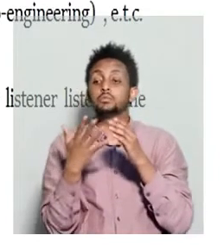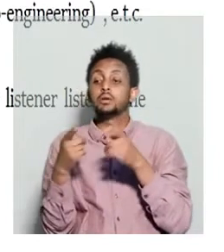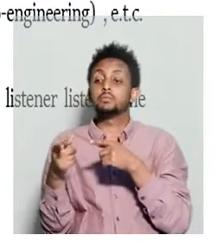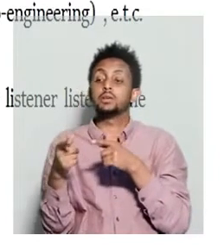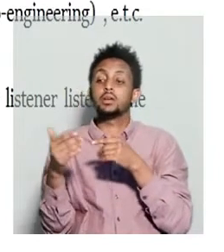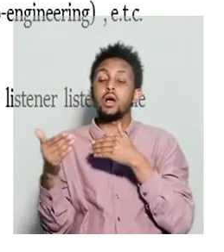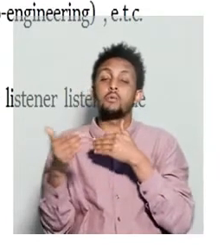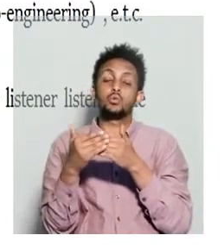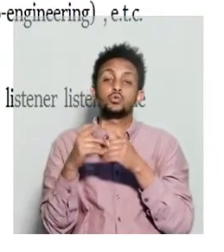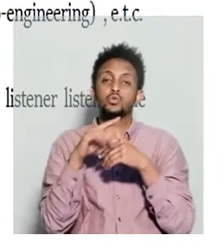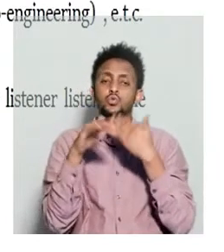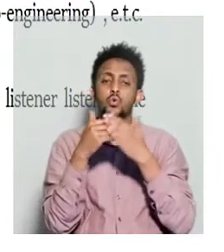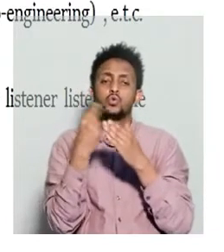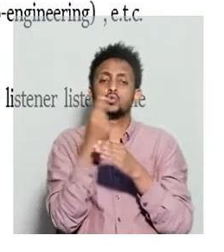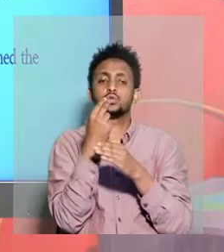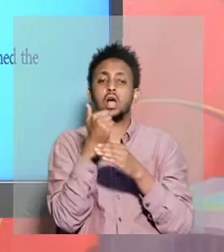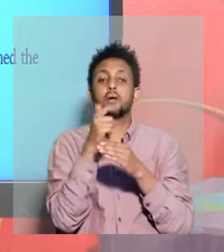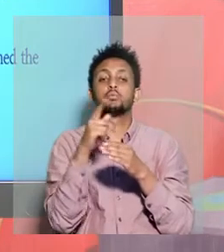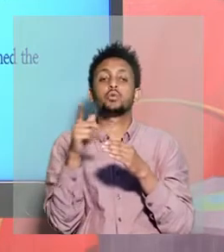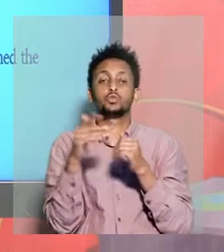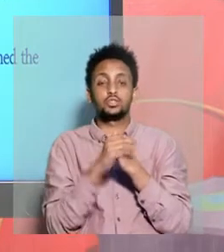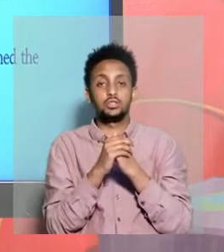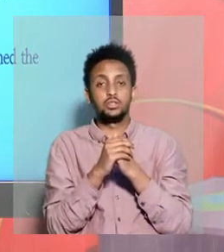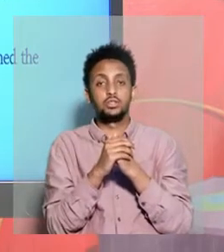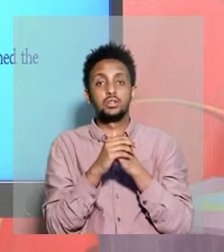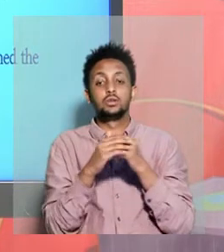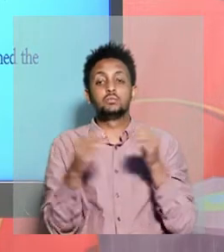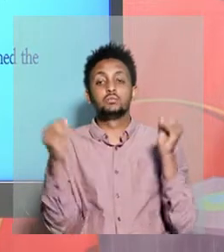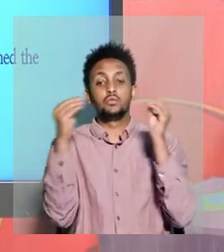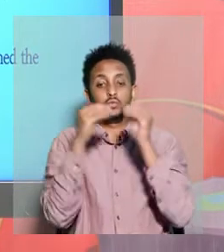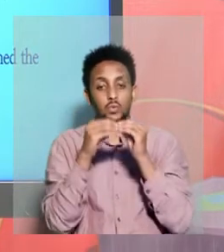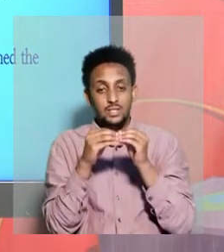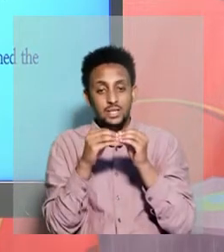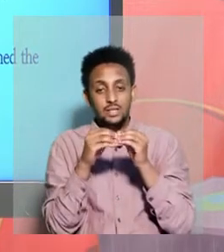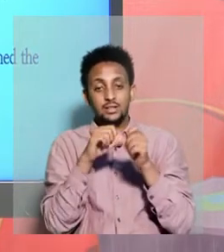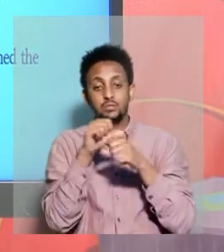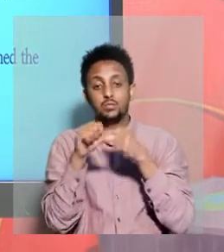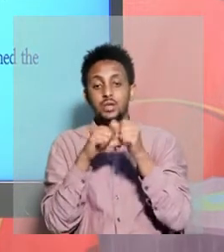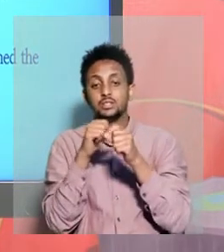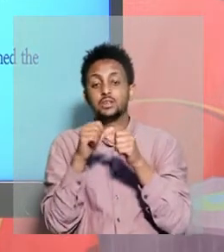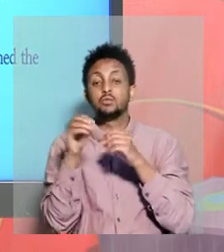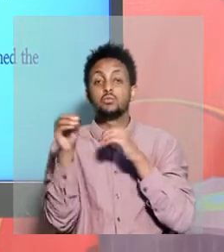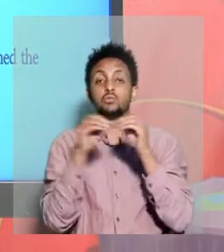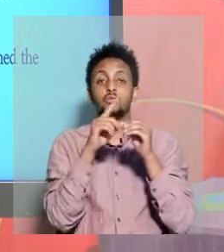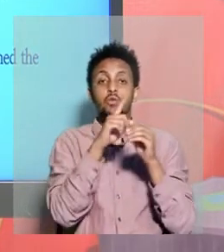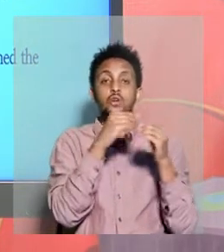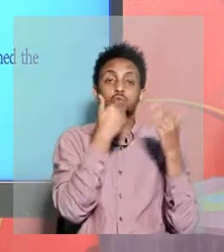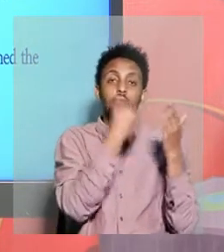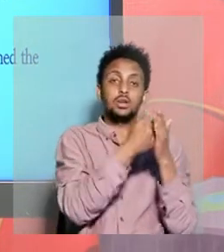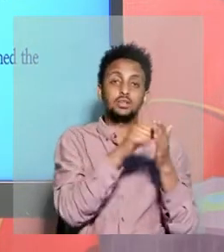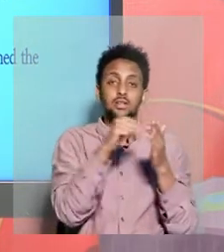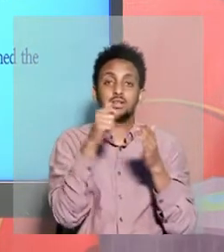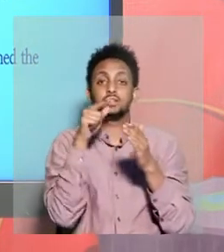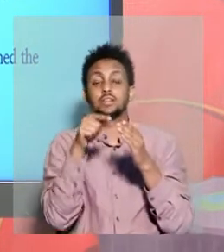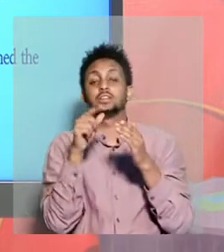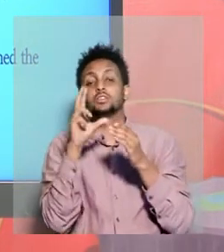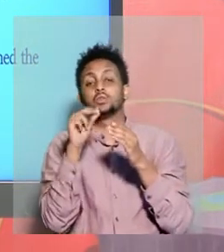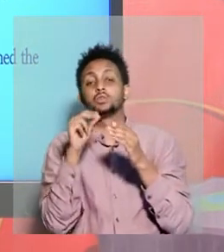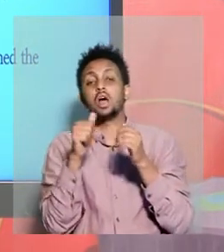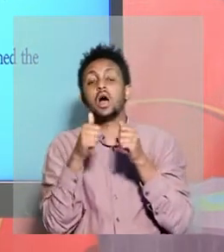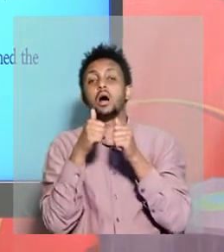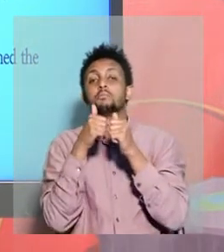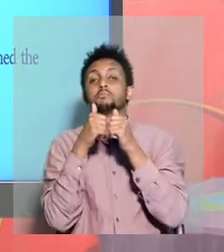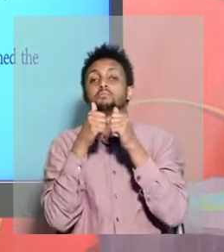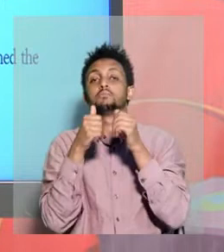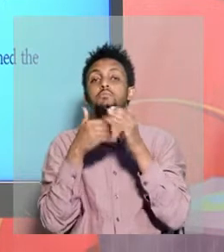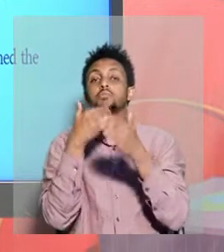be approaching. This all is known to be approaching. They might move together, or one is moving towards the other, so that's known to be approaching